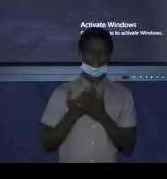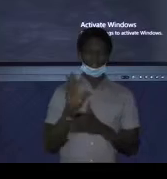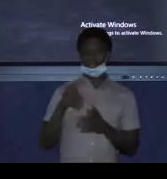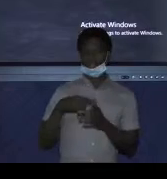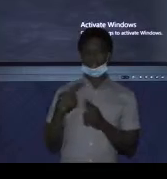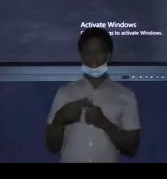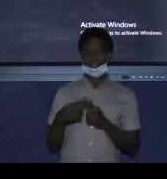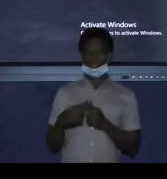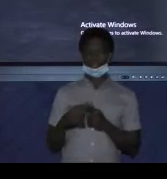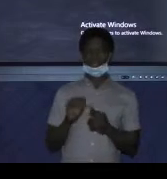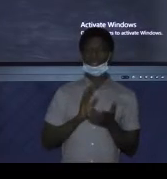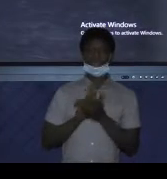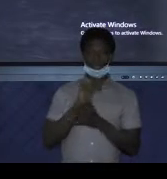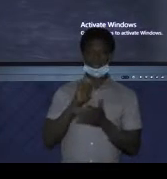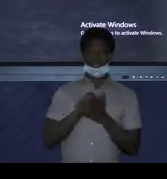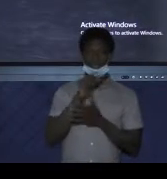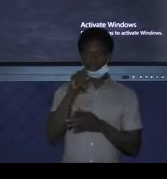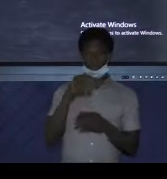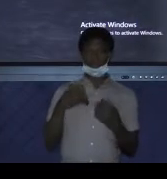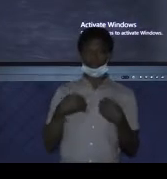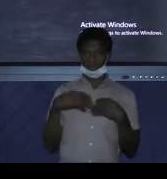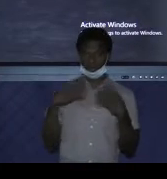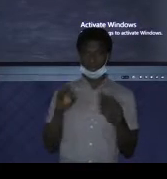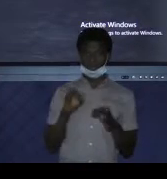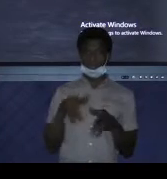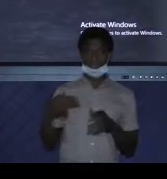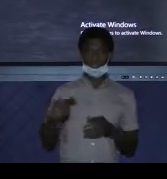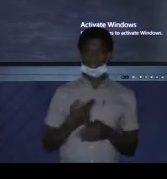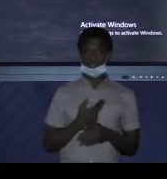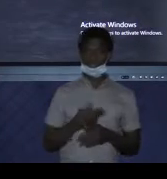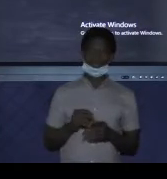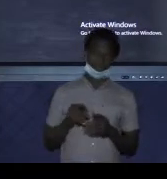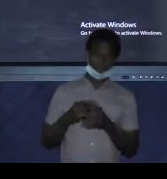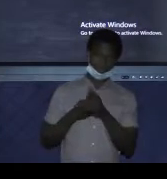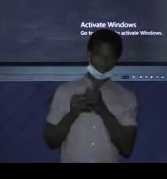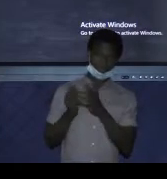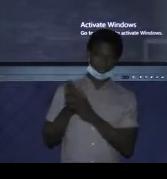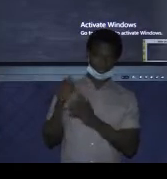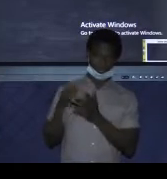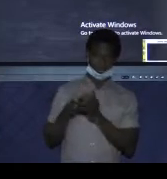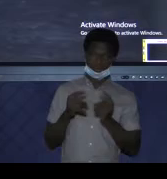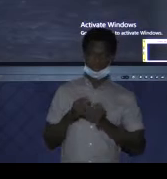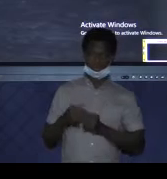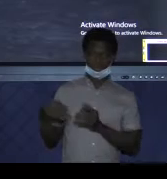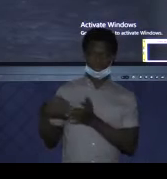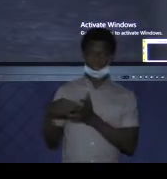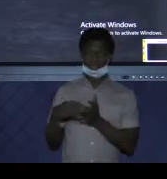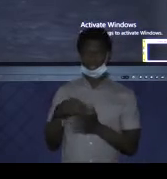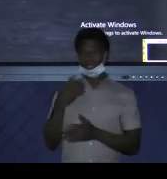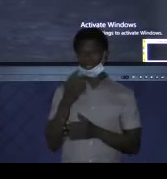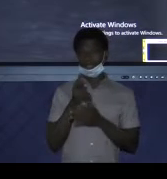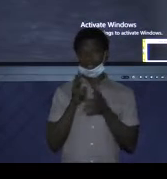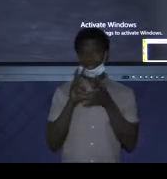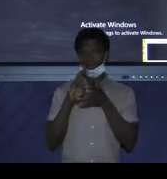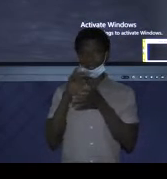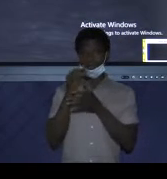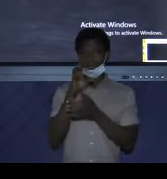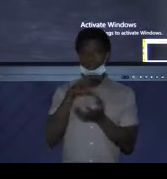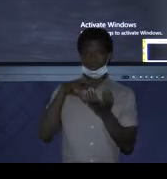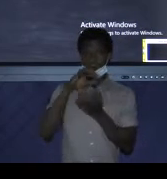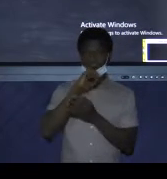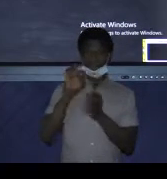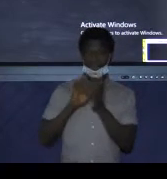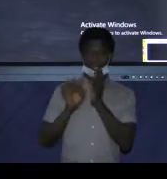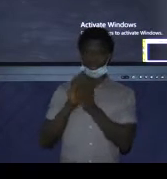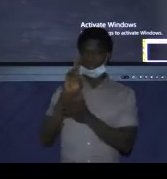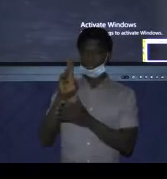Alrighty then, I believe that you are done. Let's run through it together. Again, the volume of the sphere is